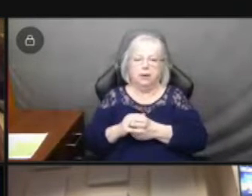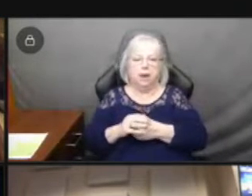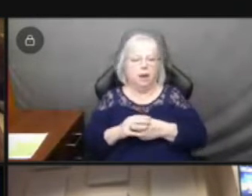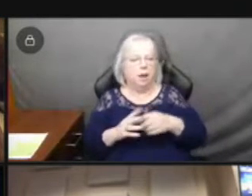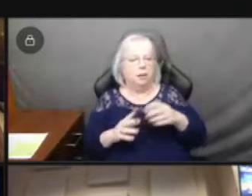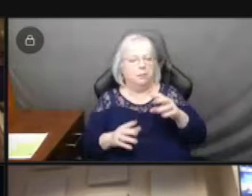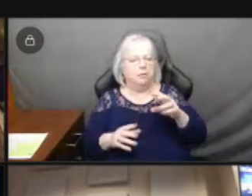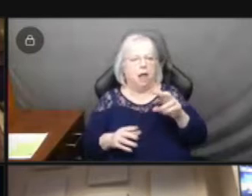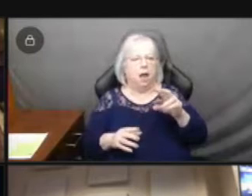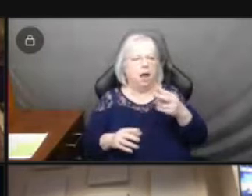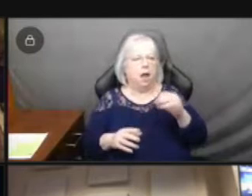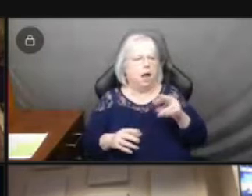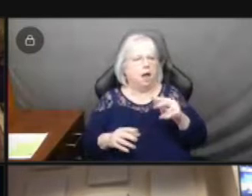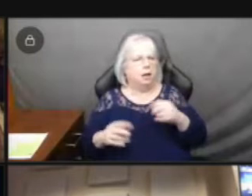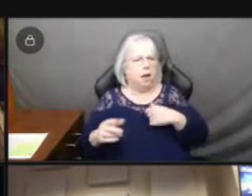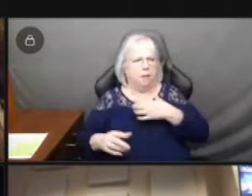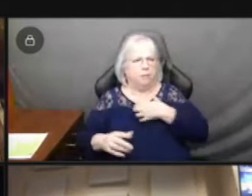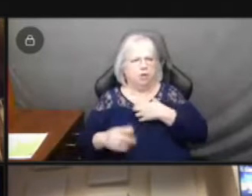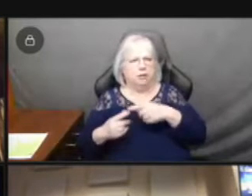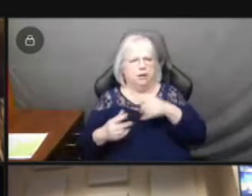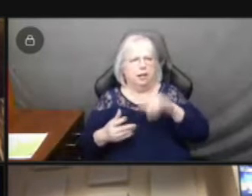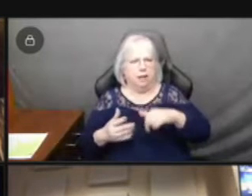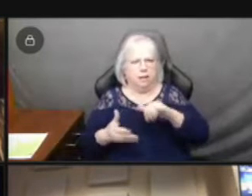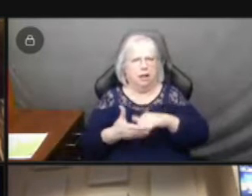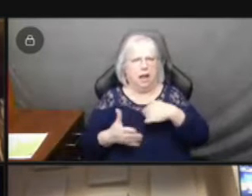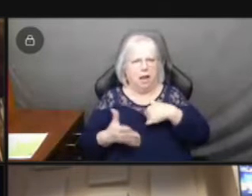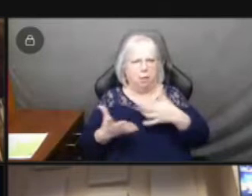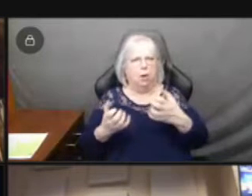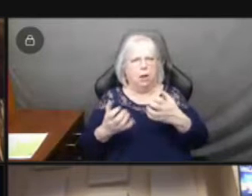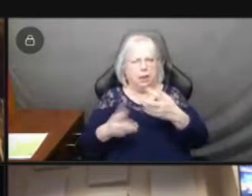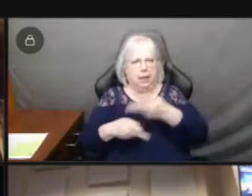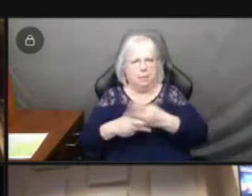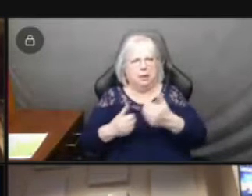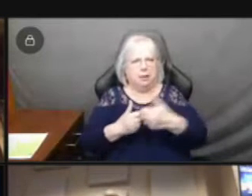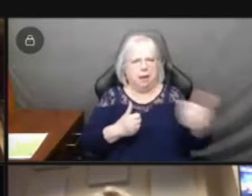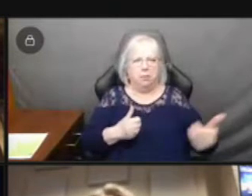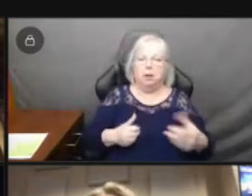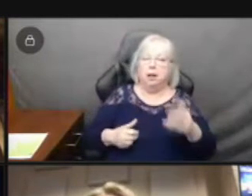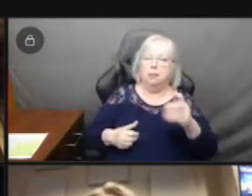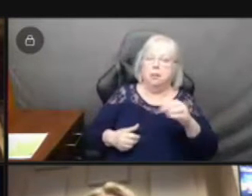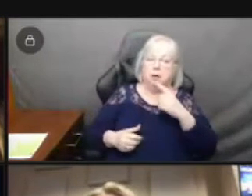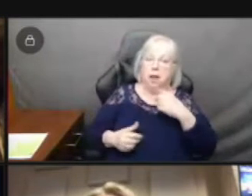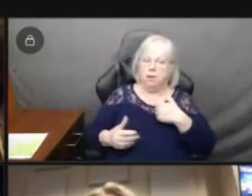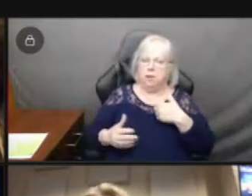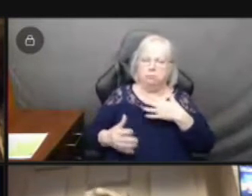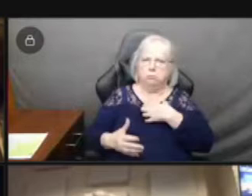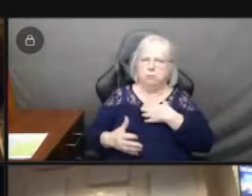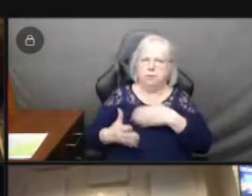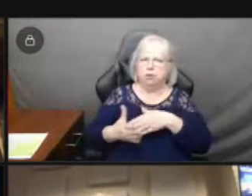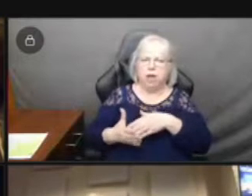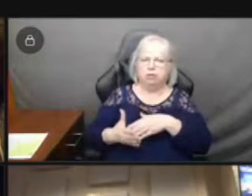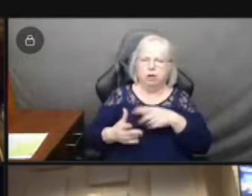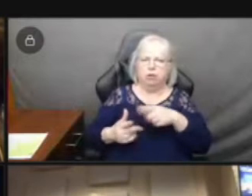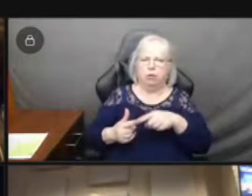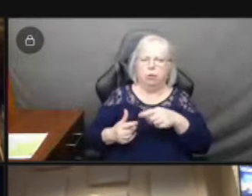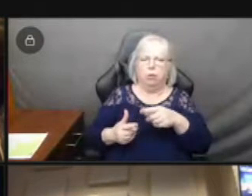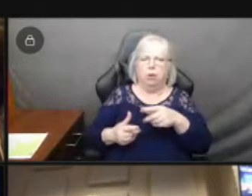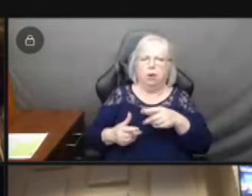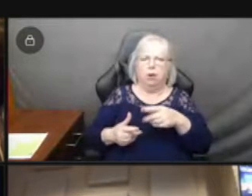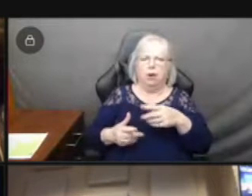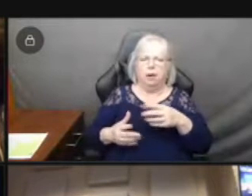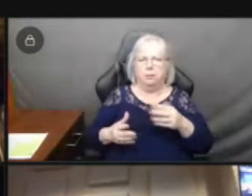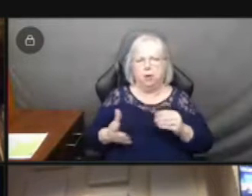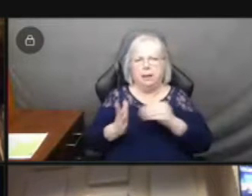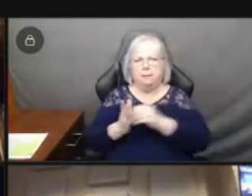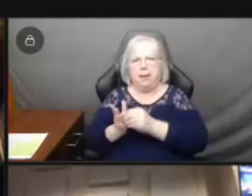that, Mayor. I would like to have it held separate as well. There's an objection to that. from